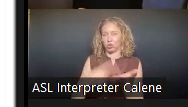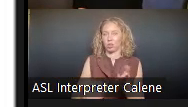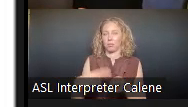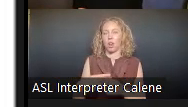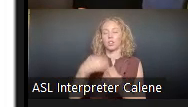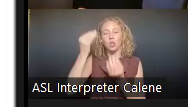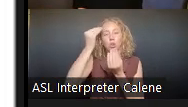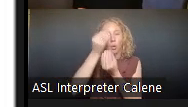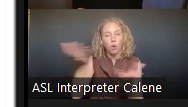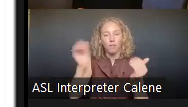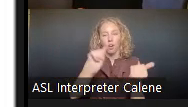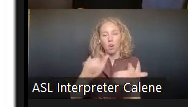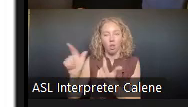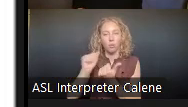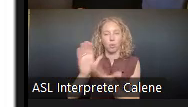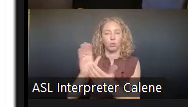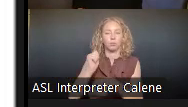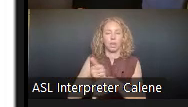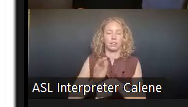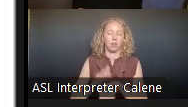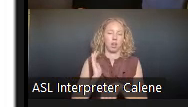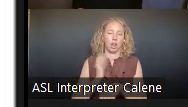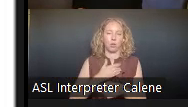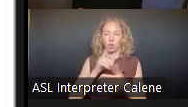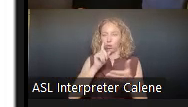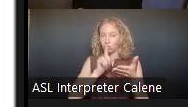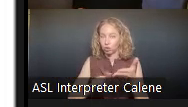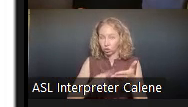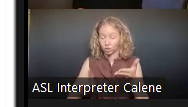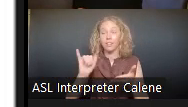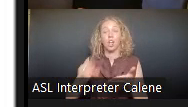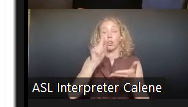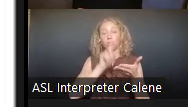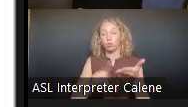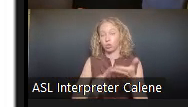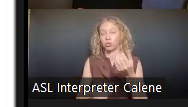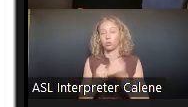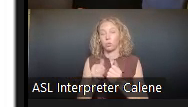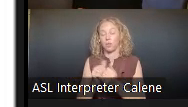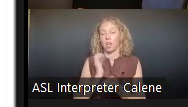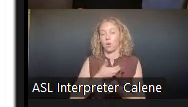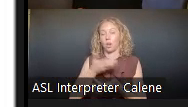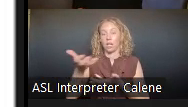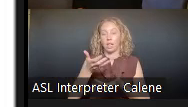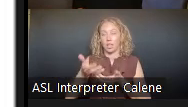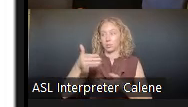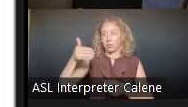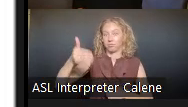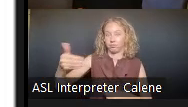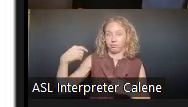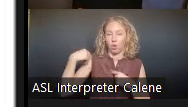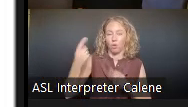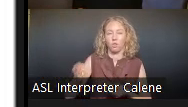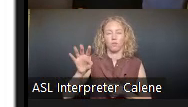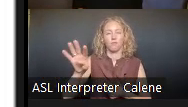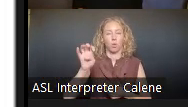all approach, was based on our research and has been supported by our engagement with these over I think approaching